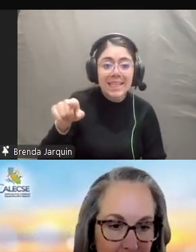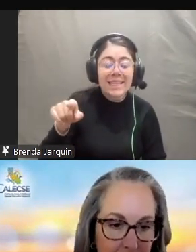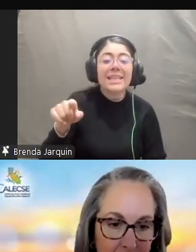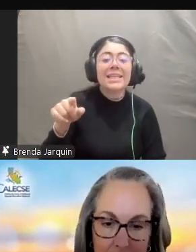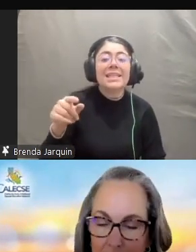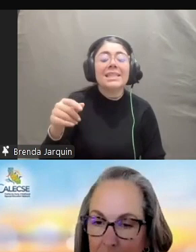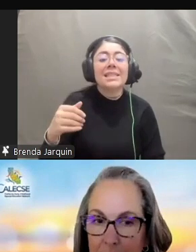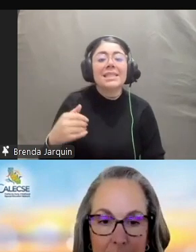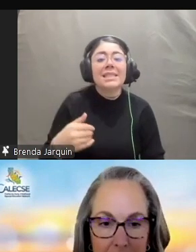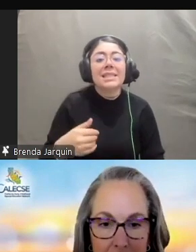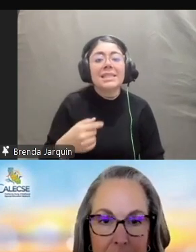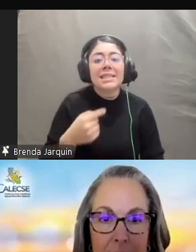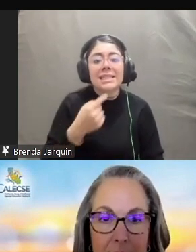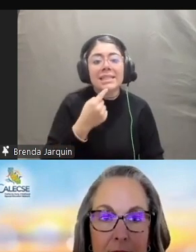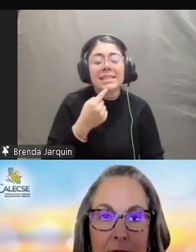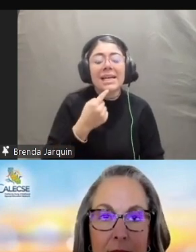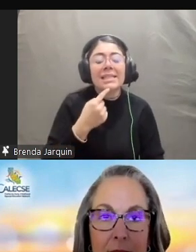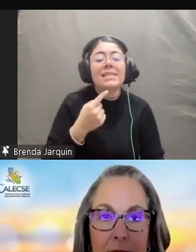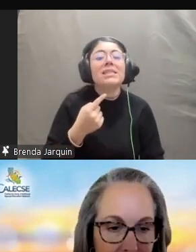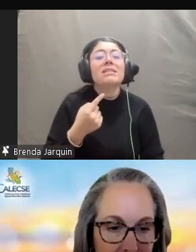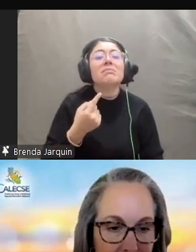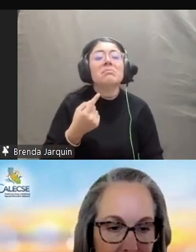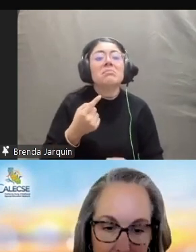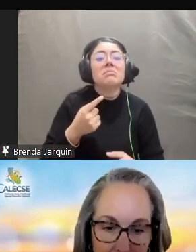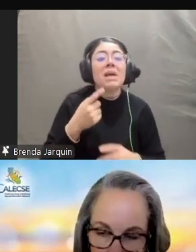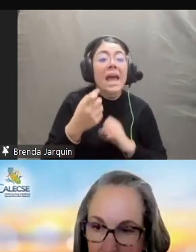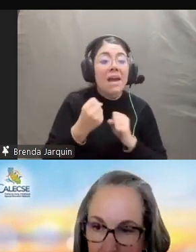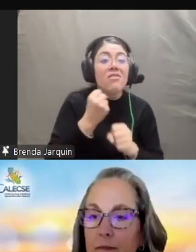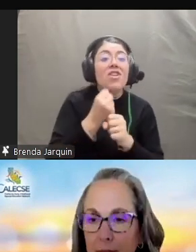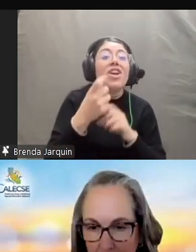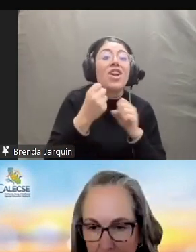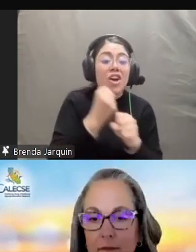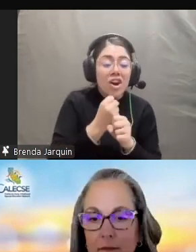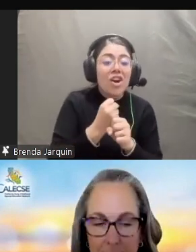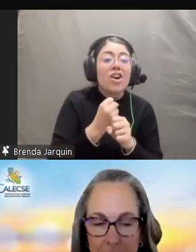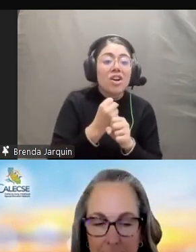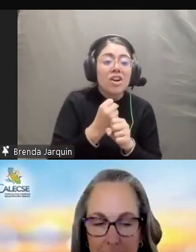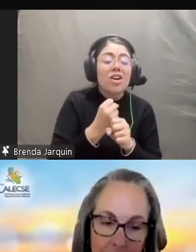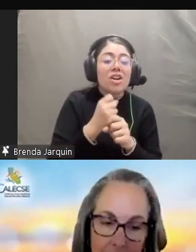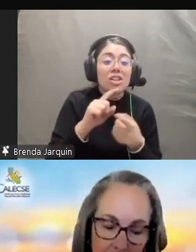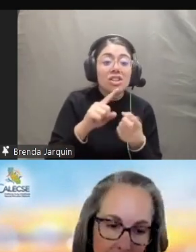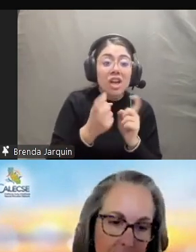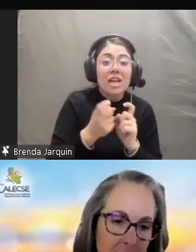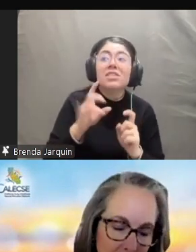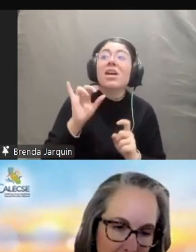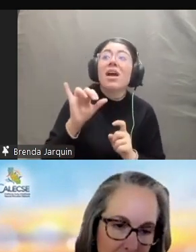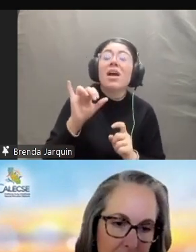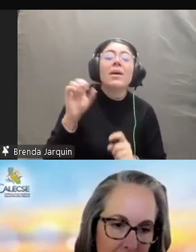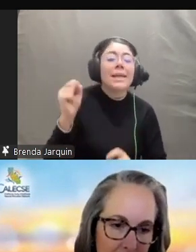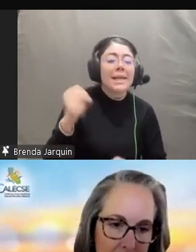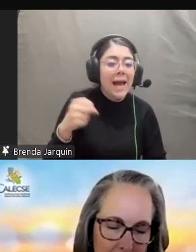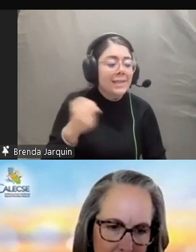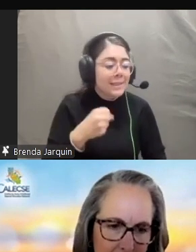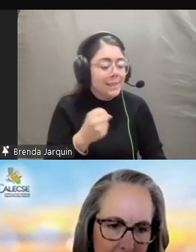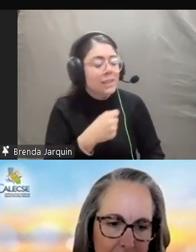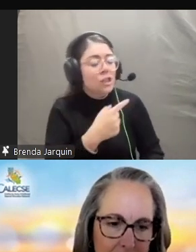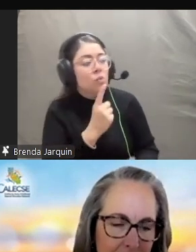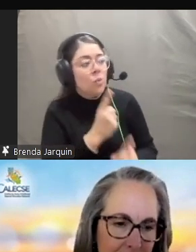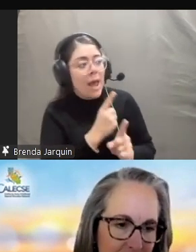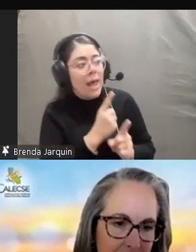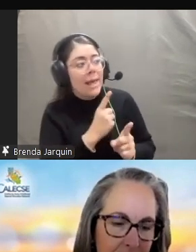yearly and update it as needed. Absolutely. We just had our meeting in December. Any concerns, any areas we don't